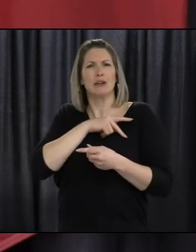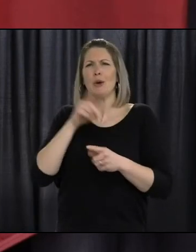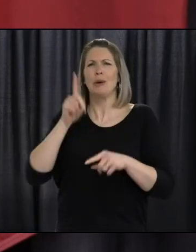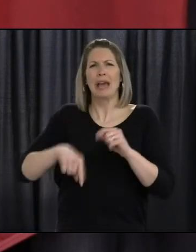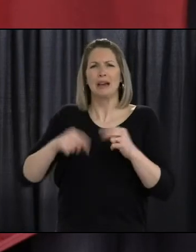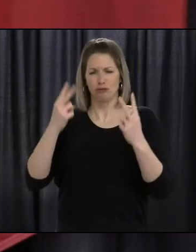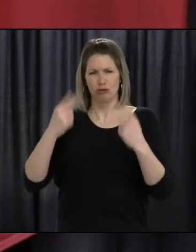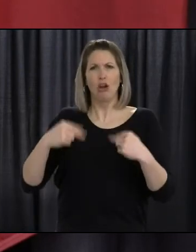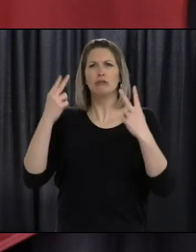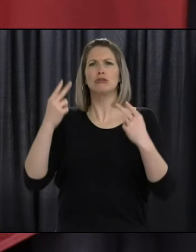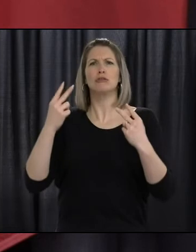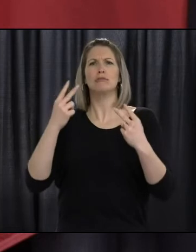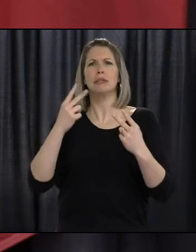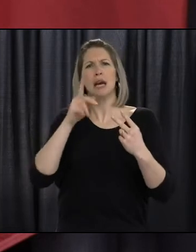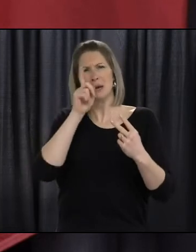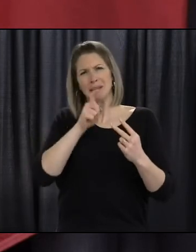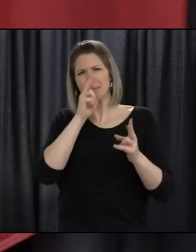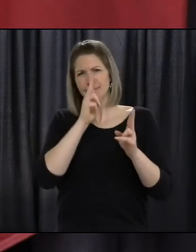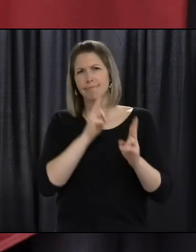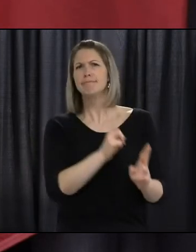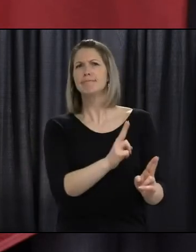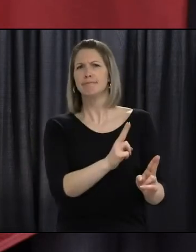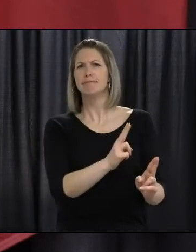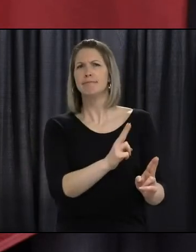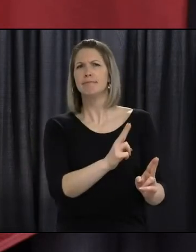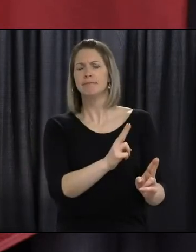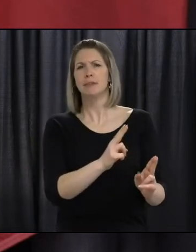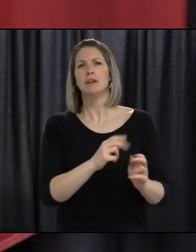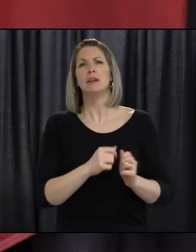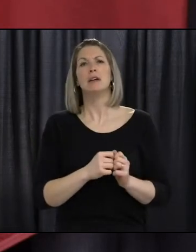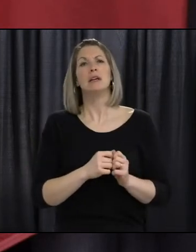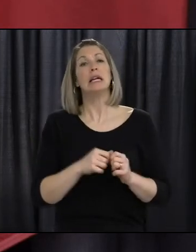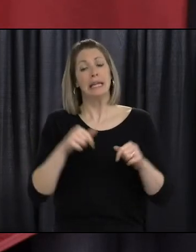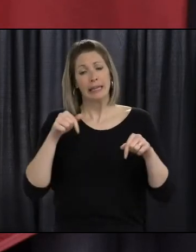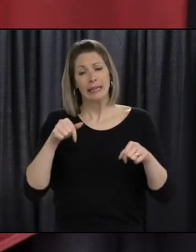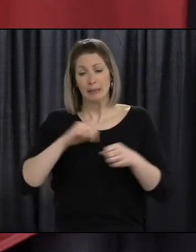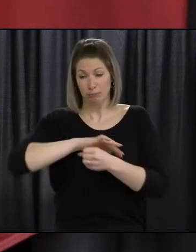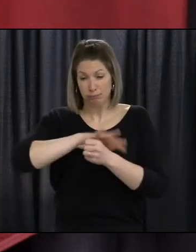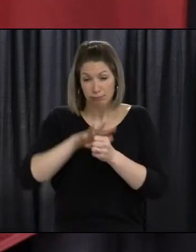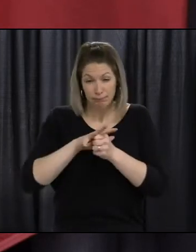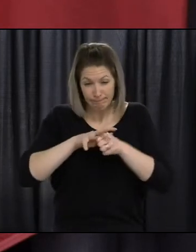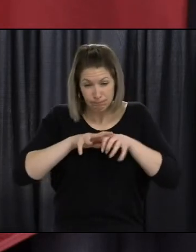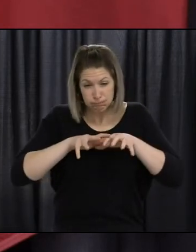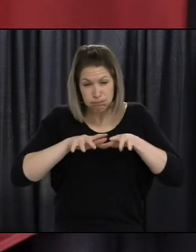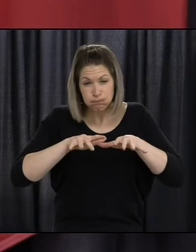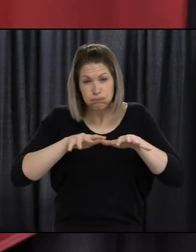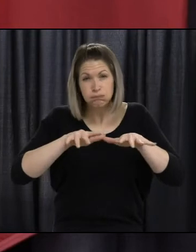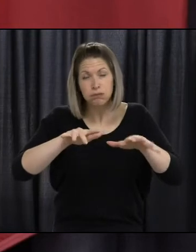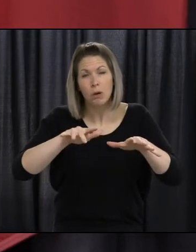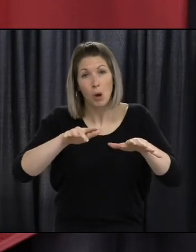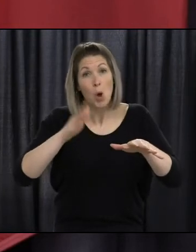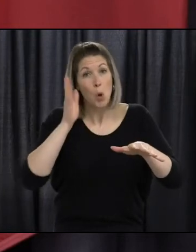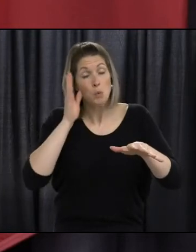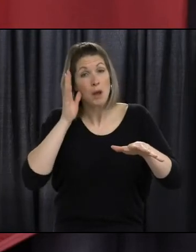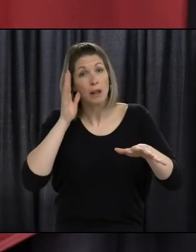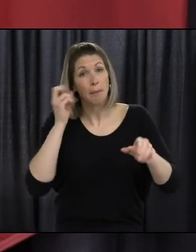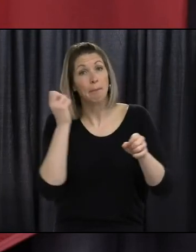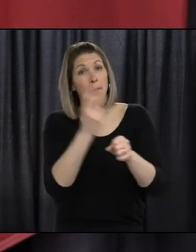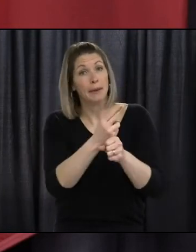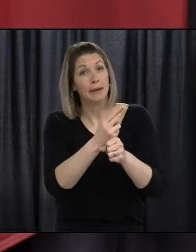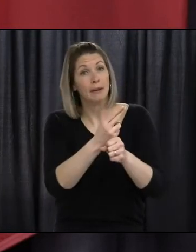we must do it even when we get out of this. And in doing so, we must recognize and continue the work that we are different as a